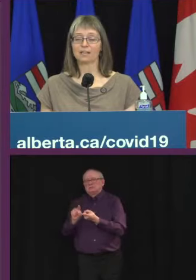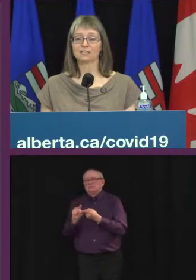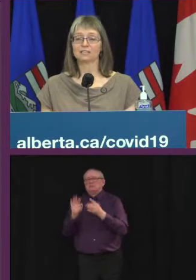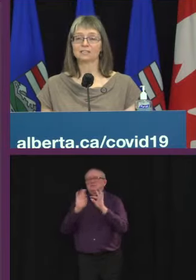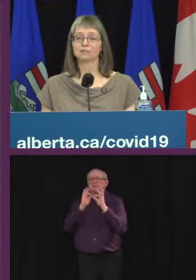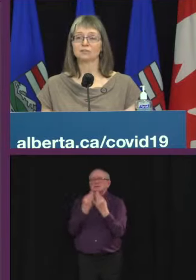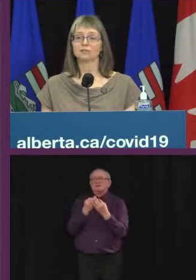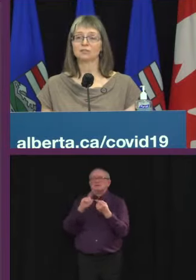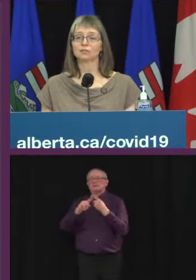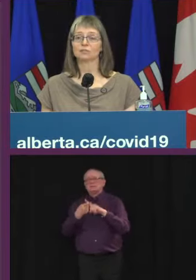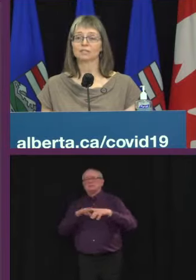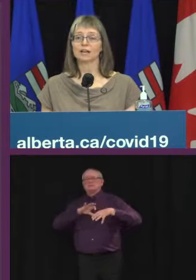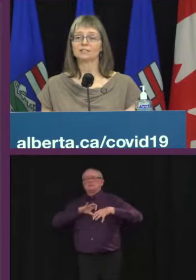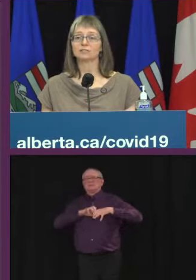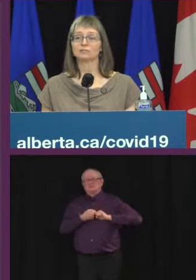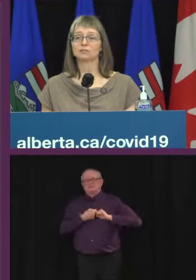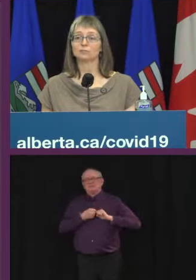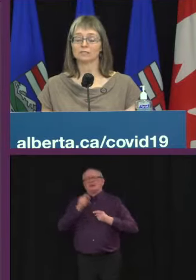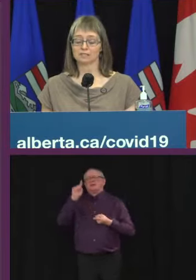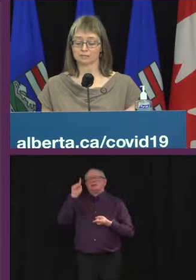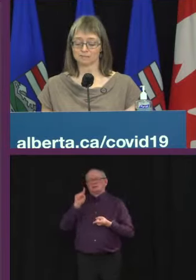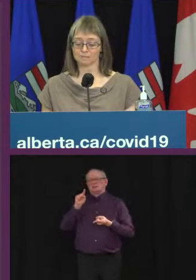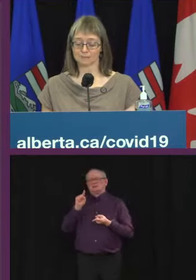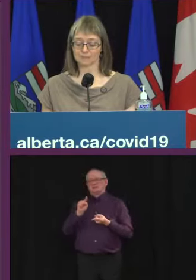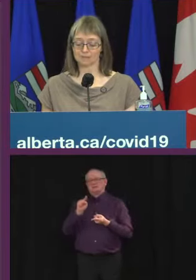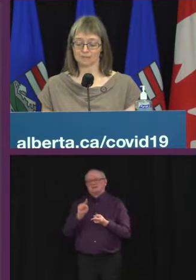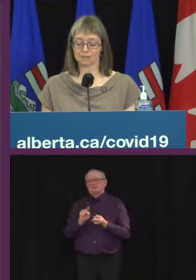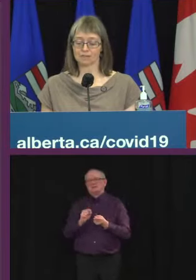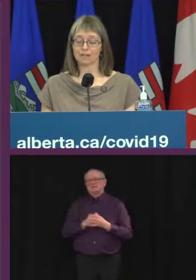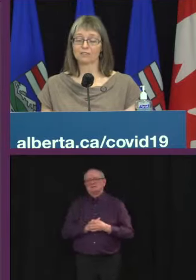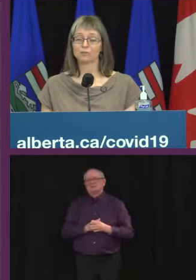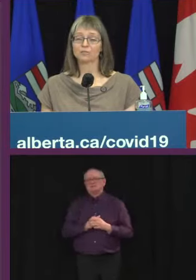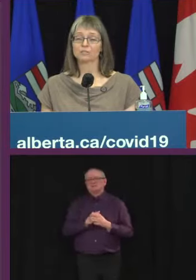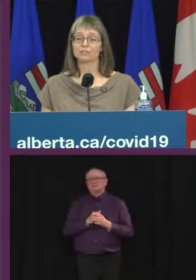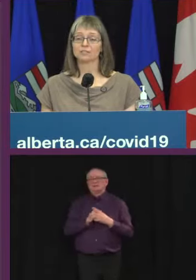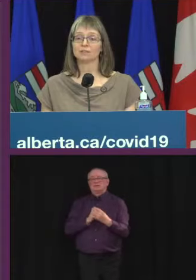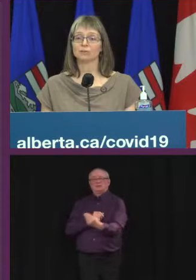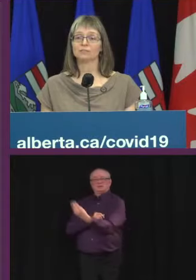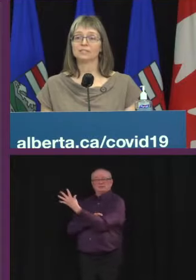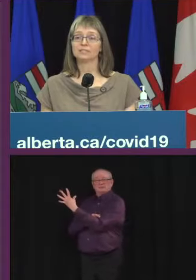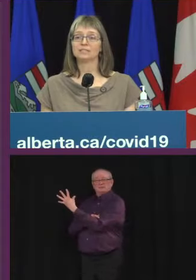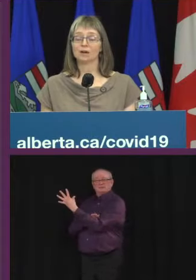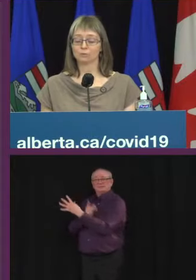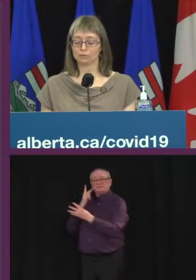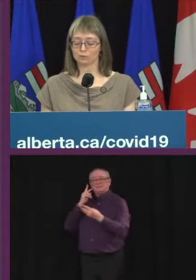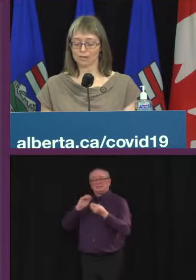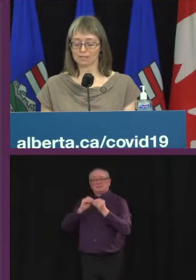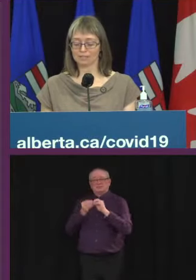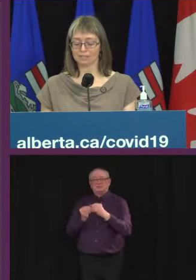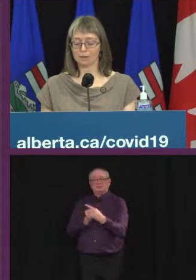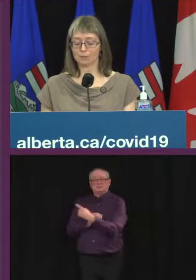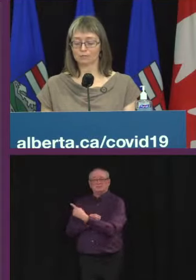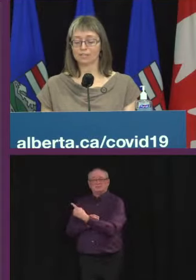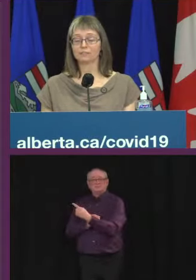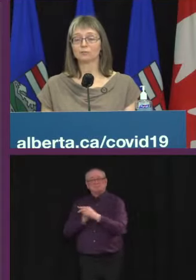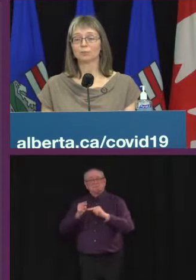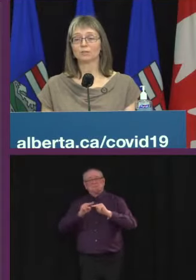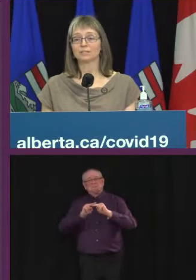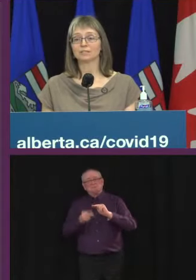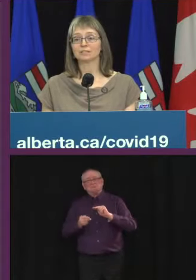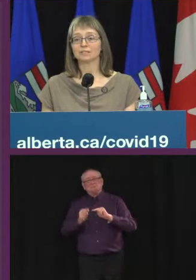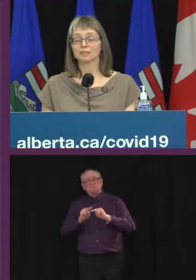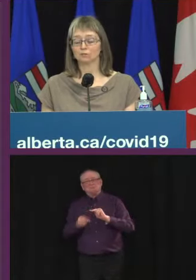COVID-19 fatalities that have occurred over the last few weeks. As you can see, we have seen a downward trend in the number of